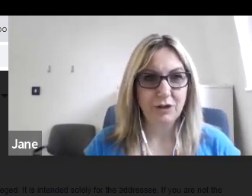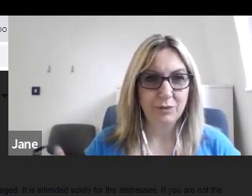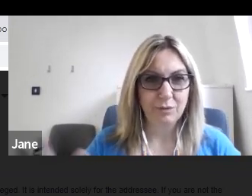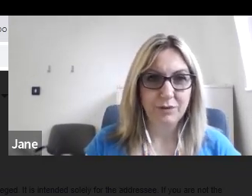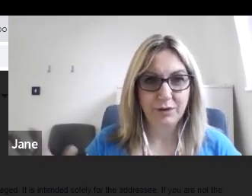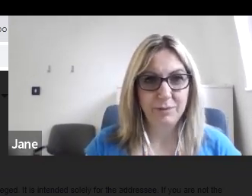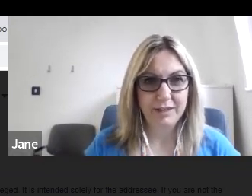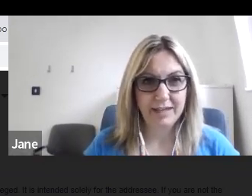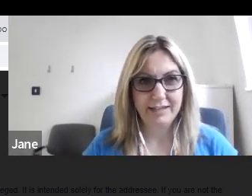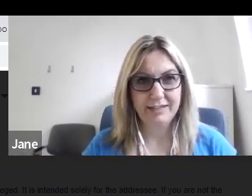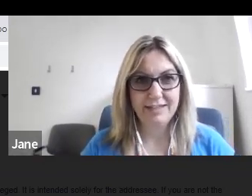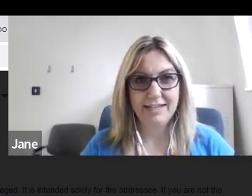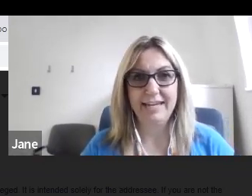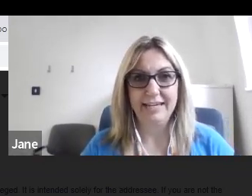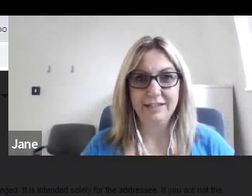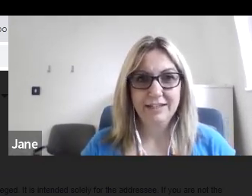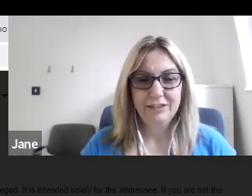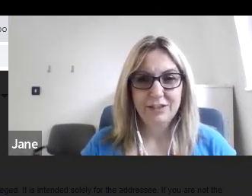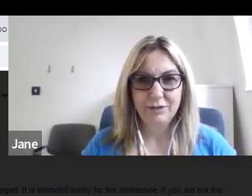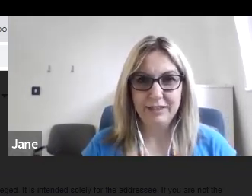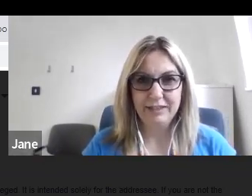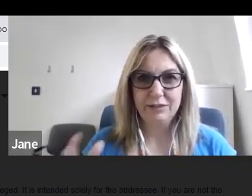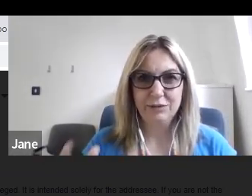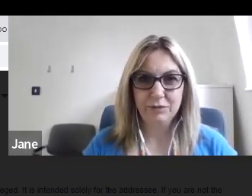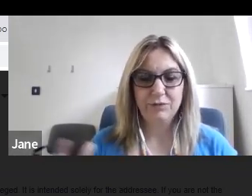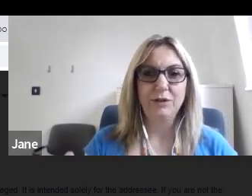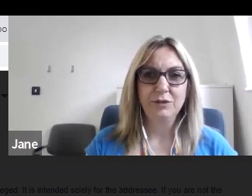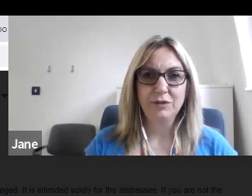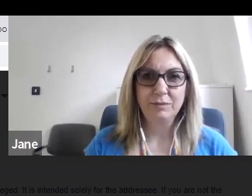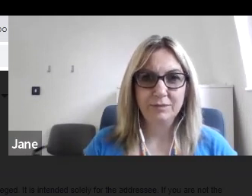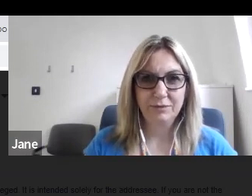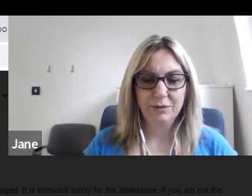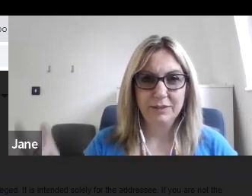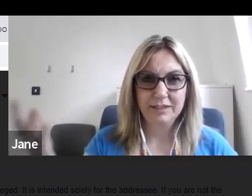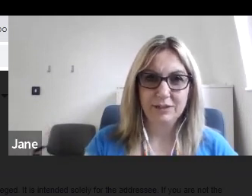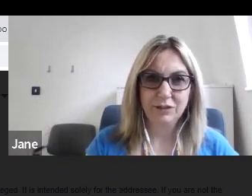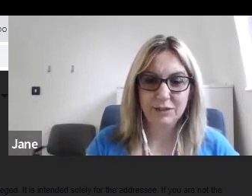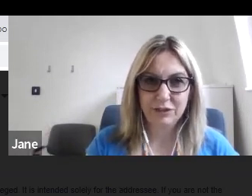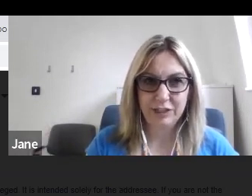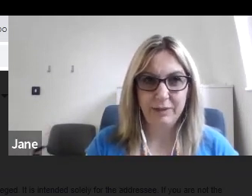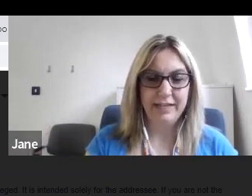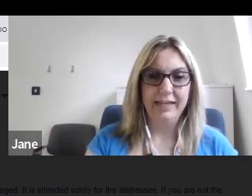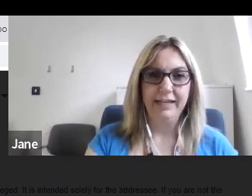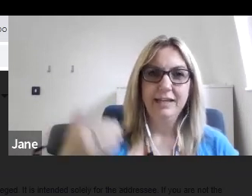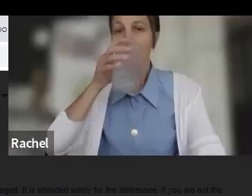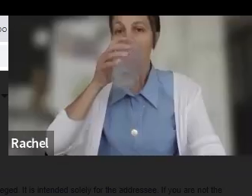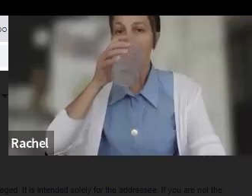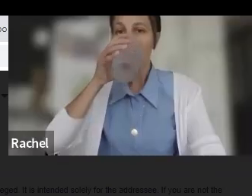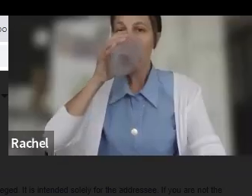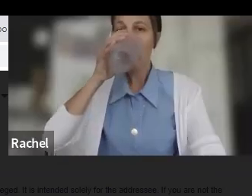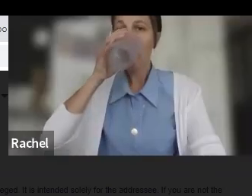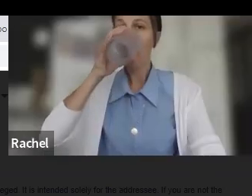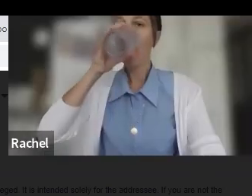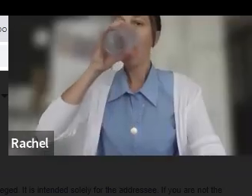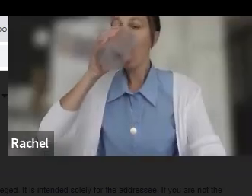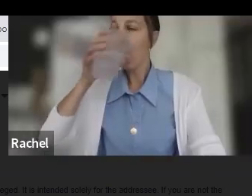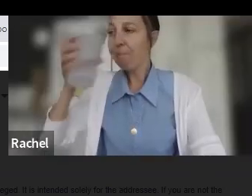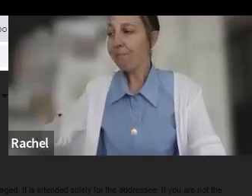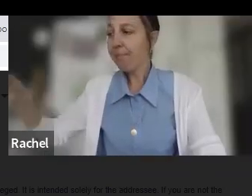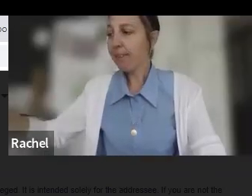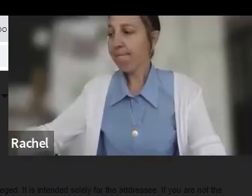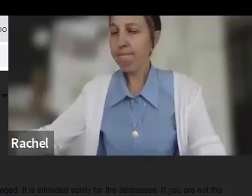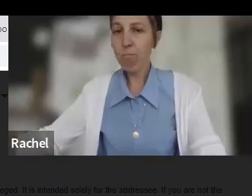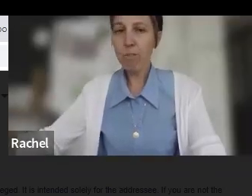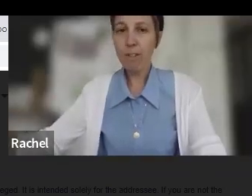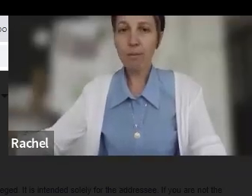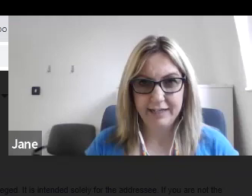have to know what therapy they need. No. So it sort of evolves from the discussion with the GP, then the assessment with us,